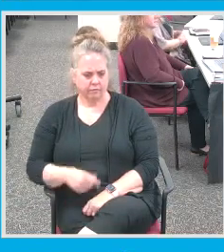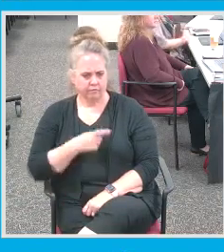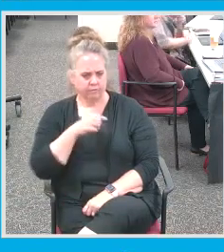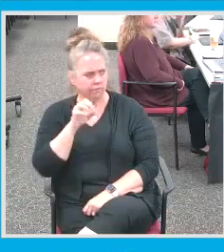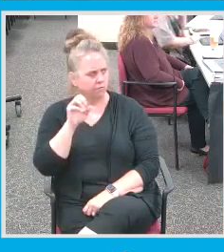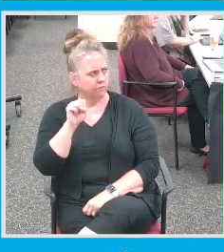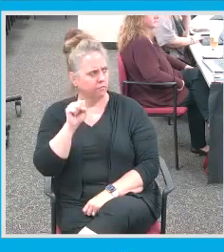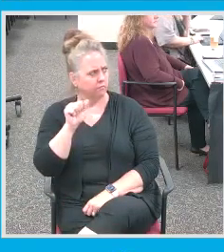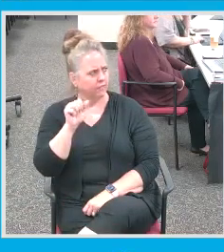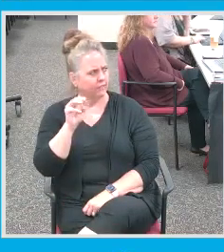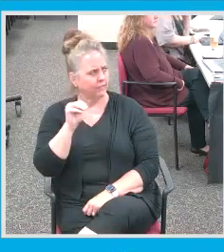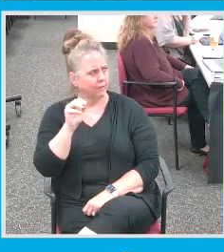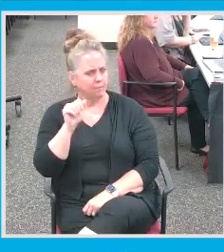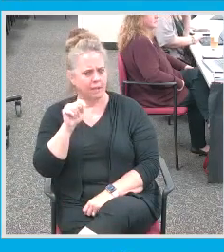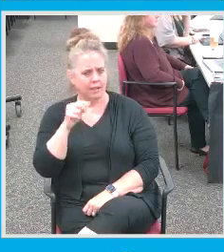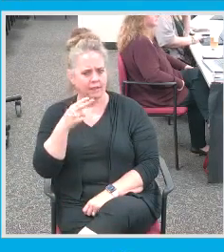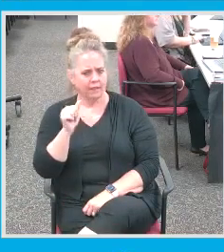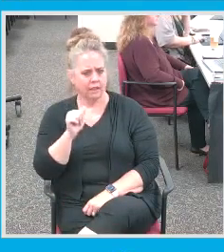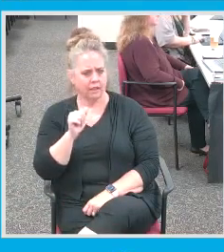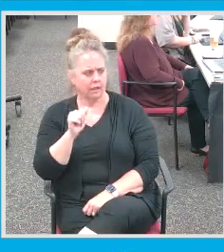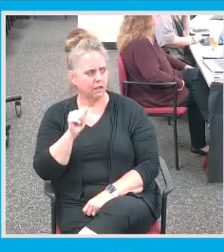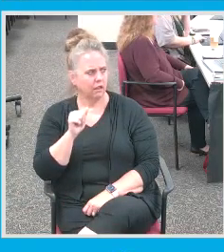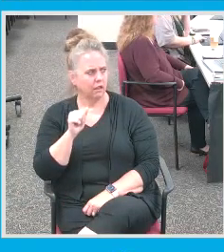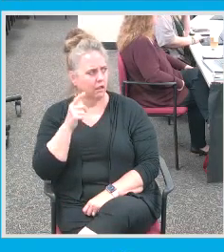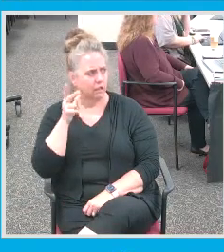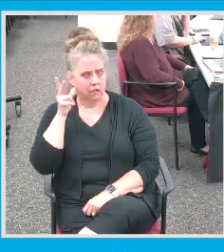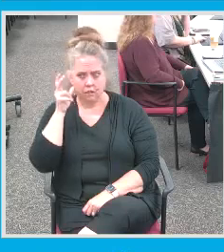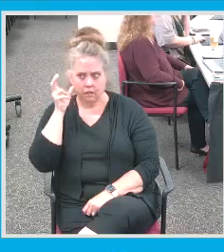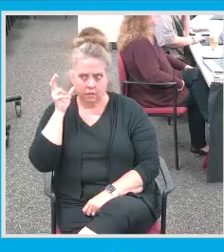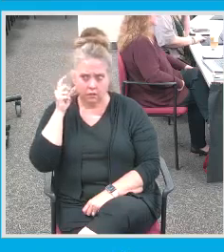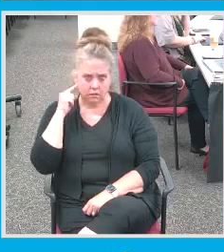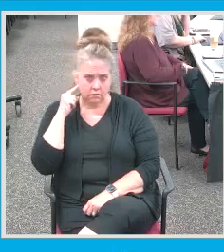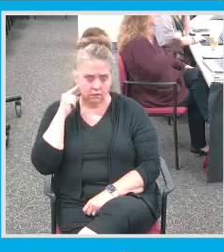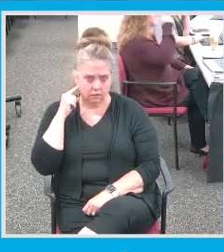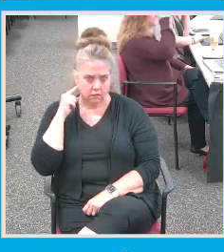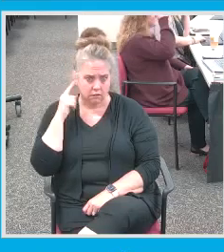and go to Financial report. the financial report.